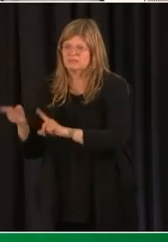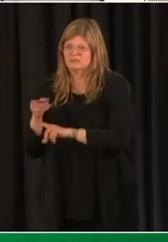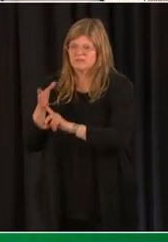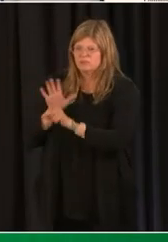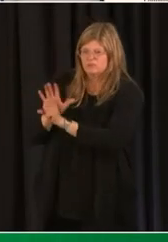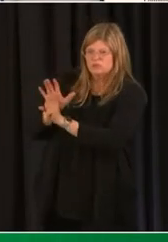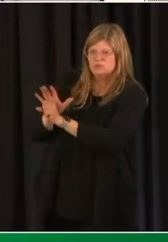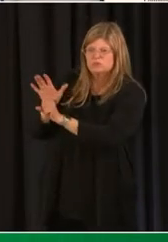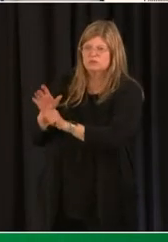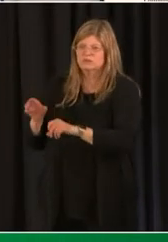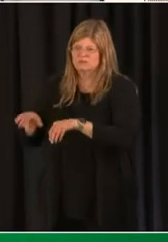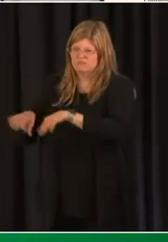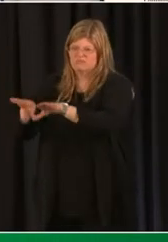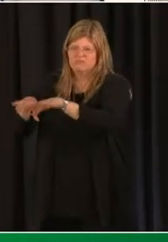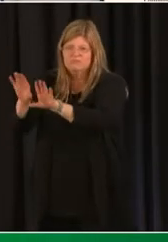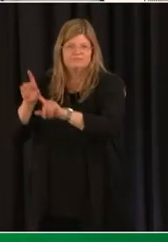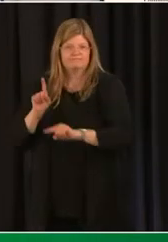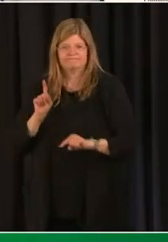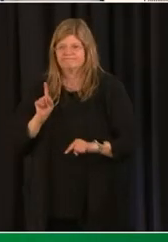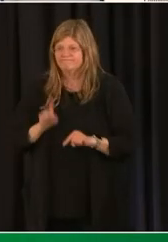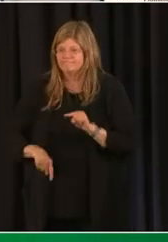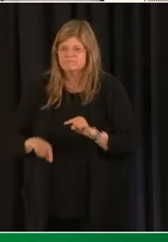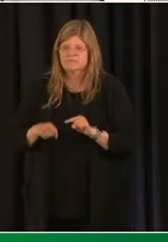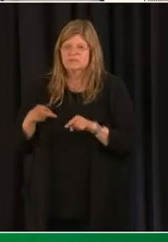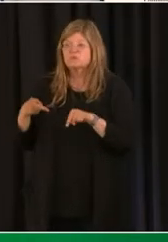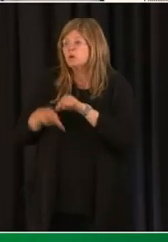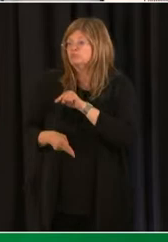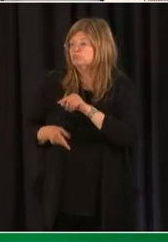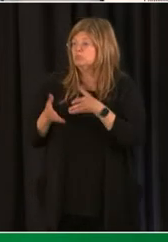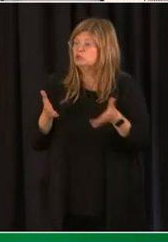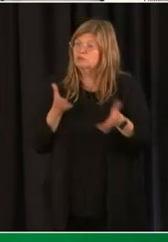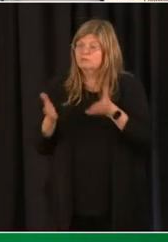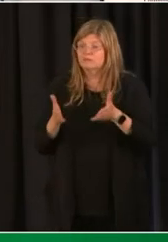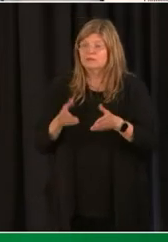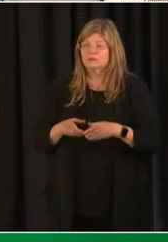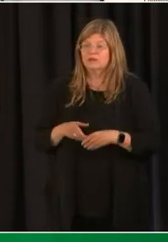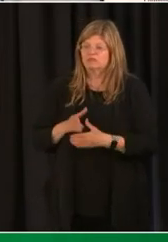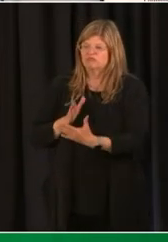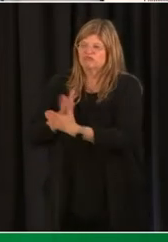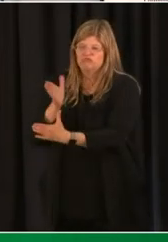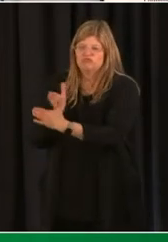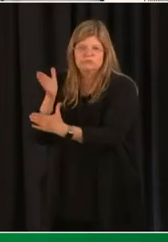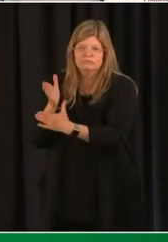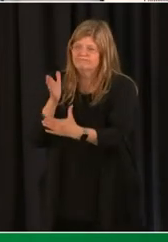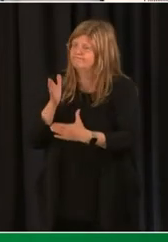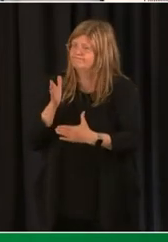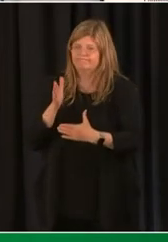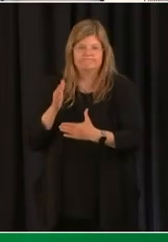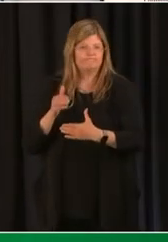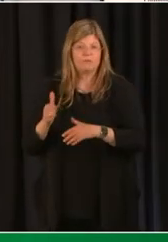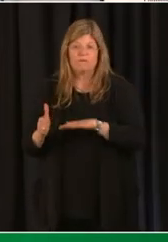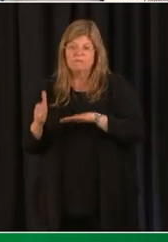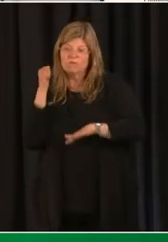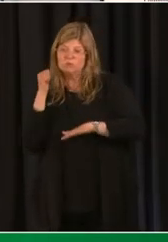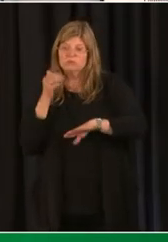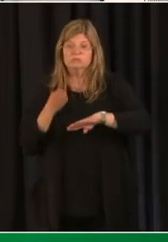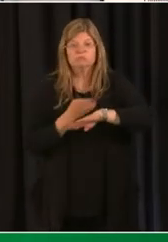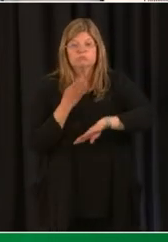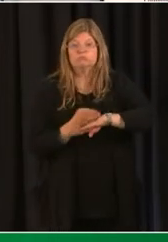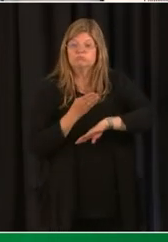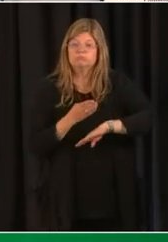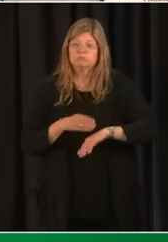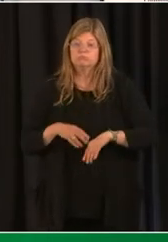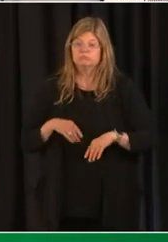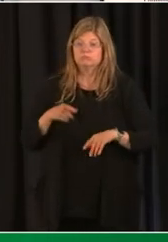to move out by taking actions such as cutting services, harassment, or refusing to renew